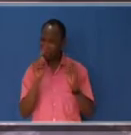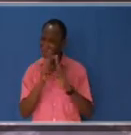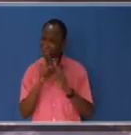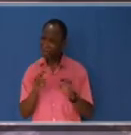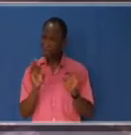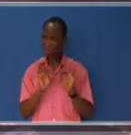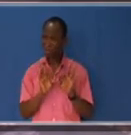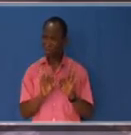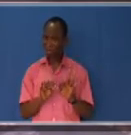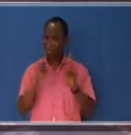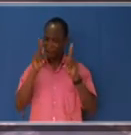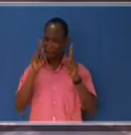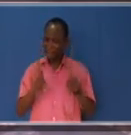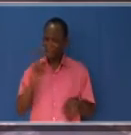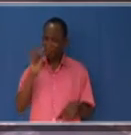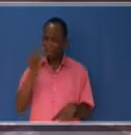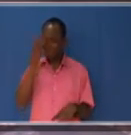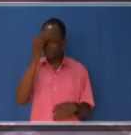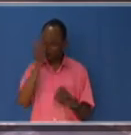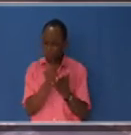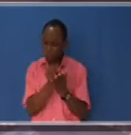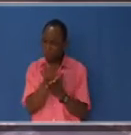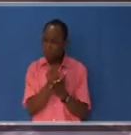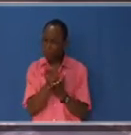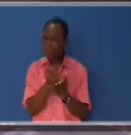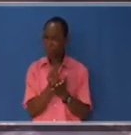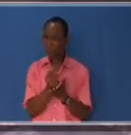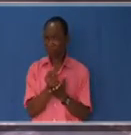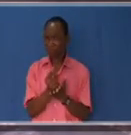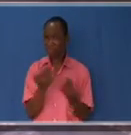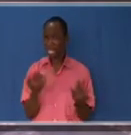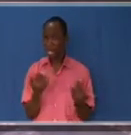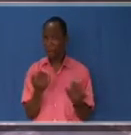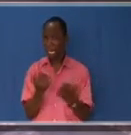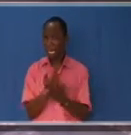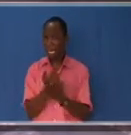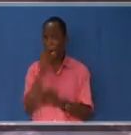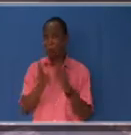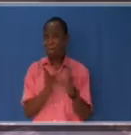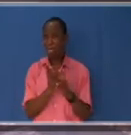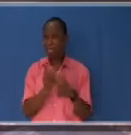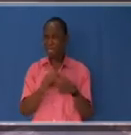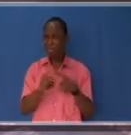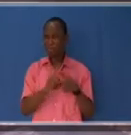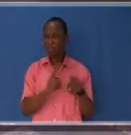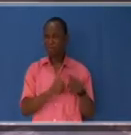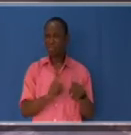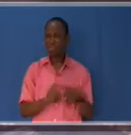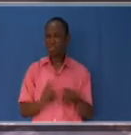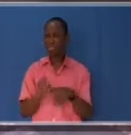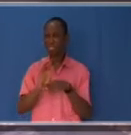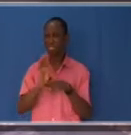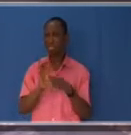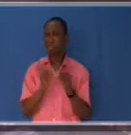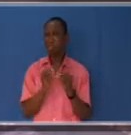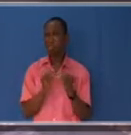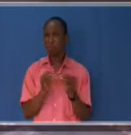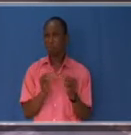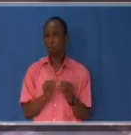in church. Says here we as an eye one, in solve a brain abba. Ah, uncle, uncle, or from one man